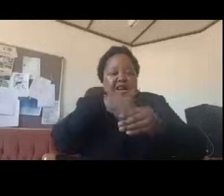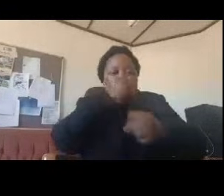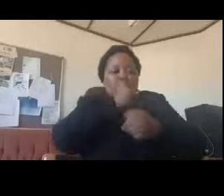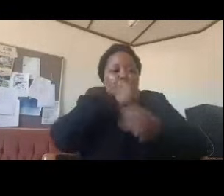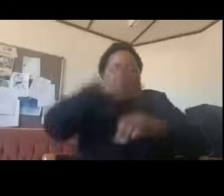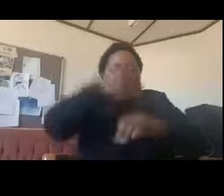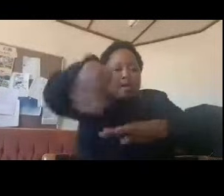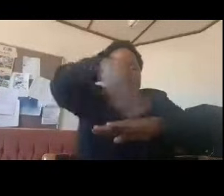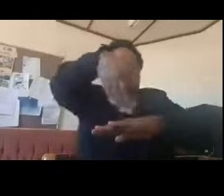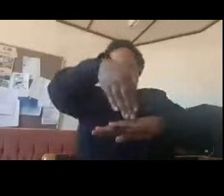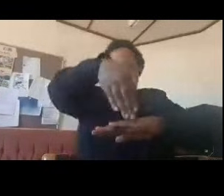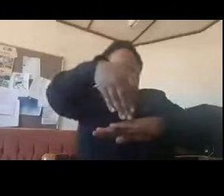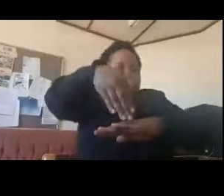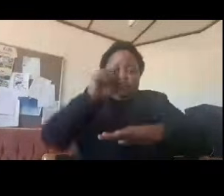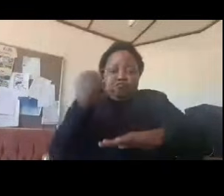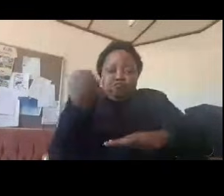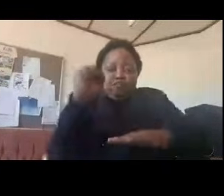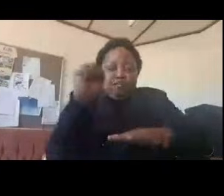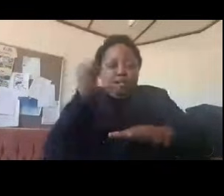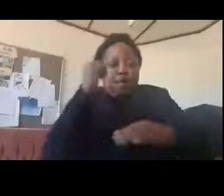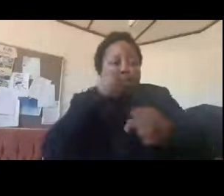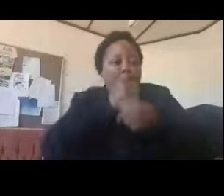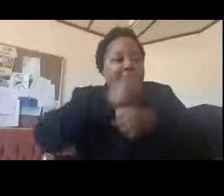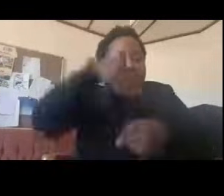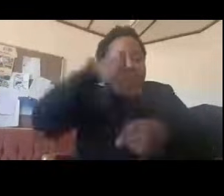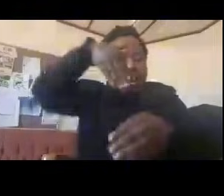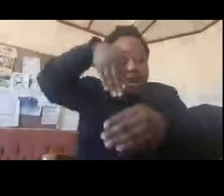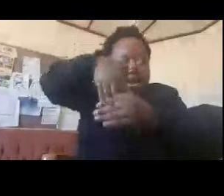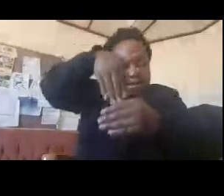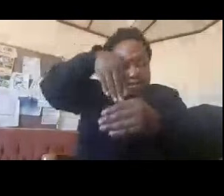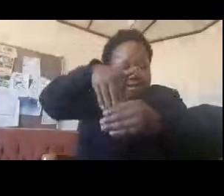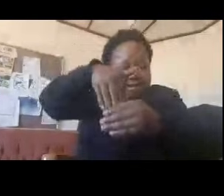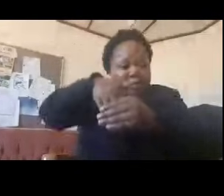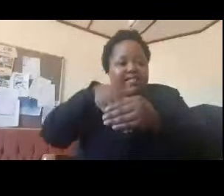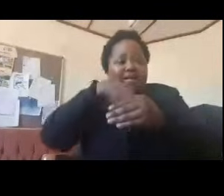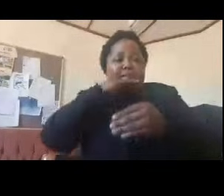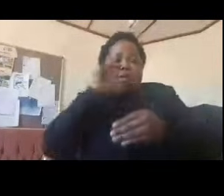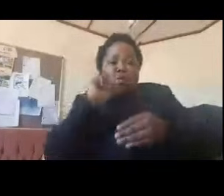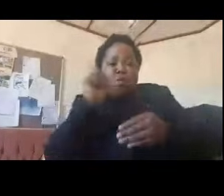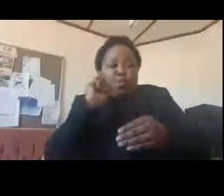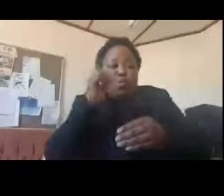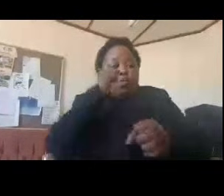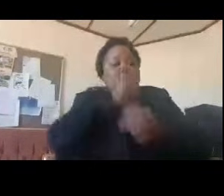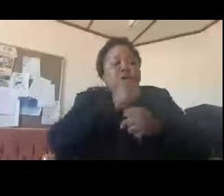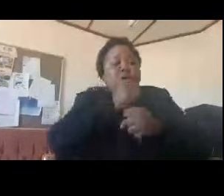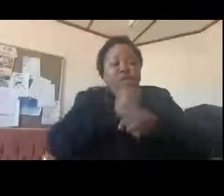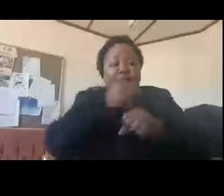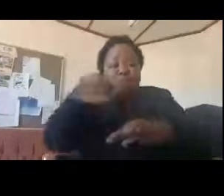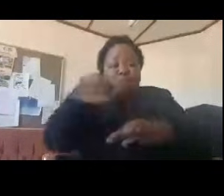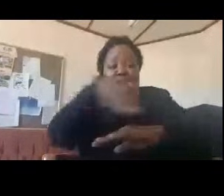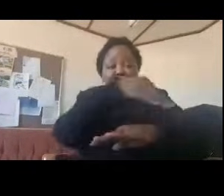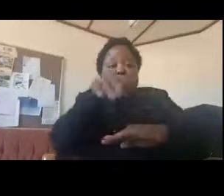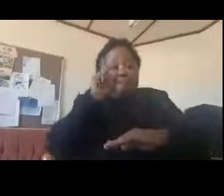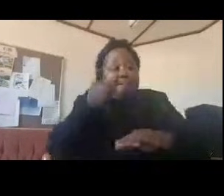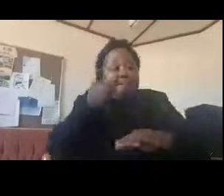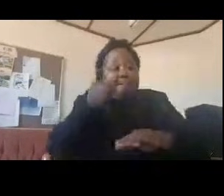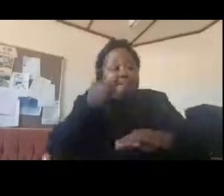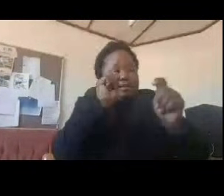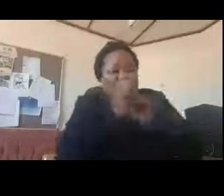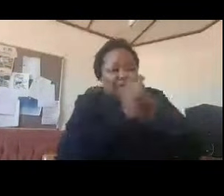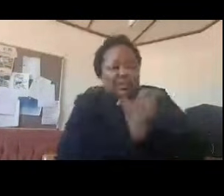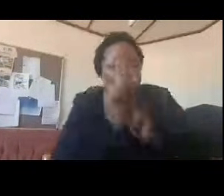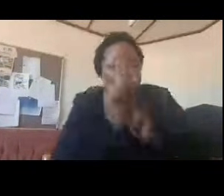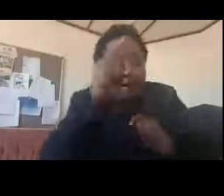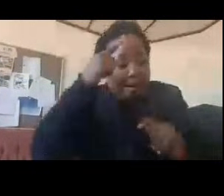SBC missing key is that we have built the walls, but we haven't changed the minds that lives inside